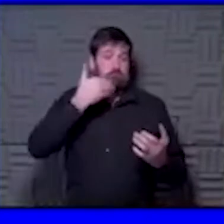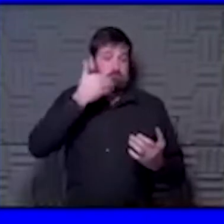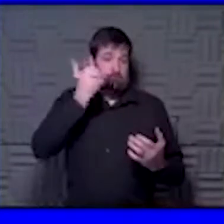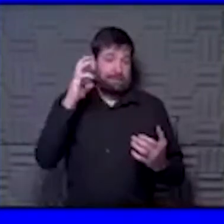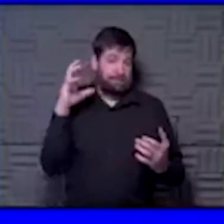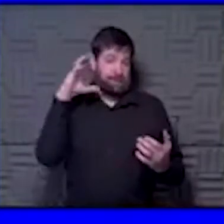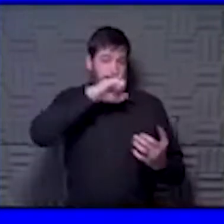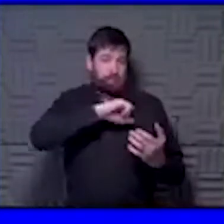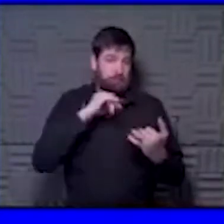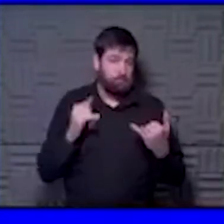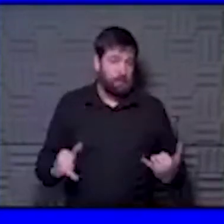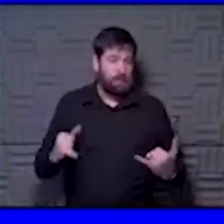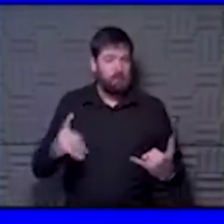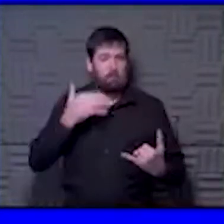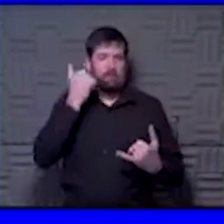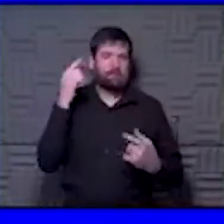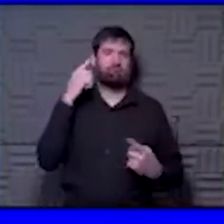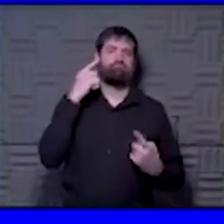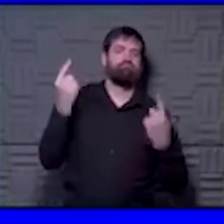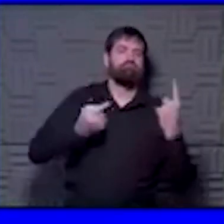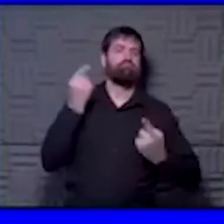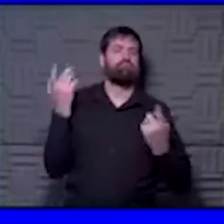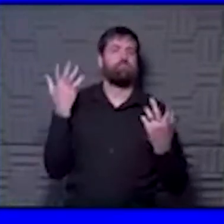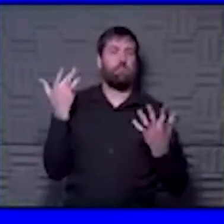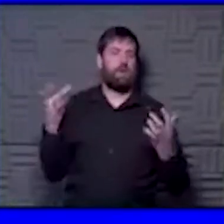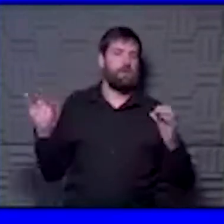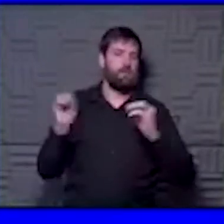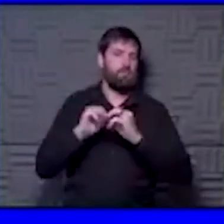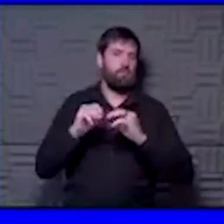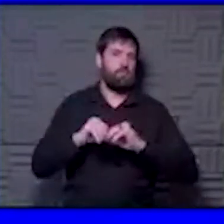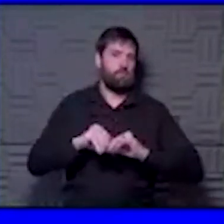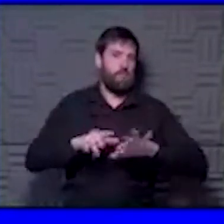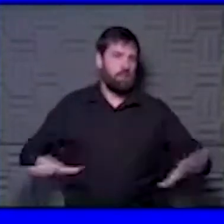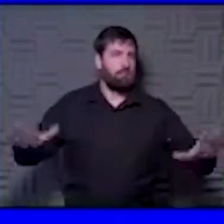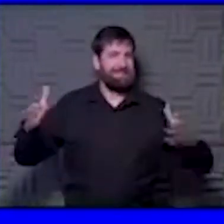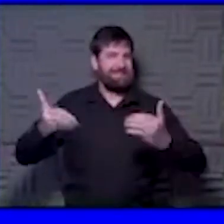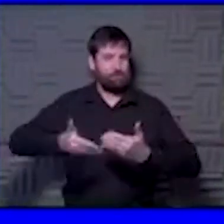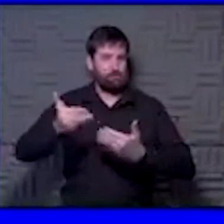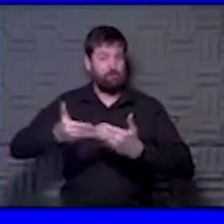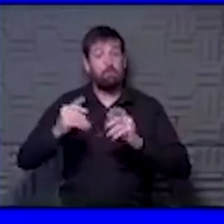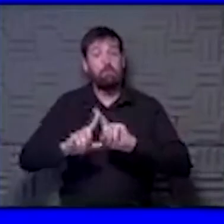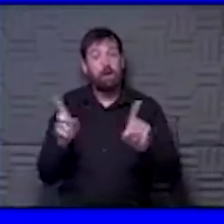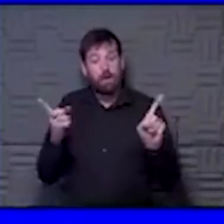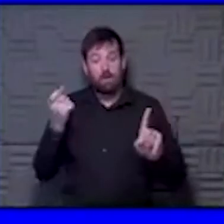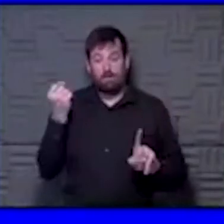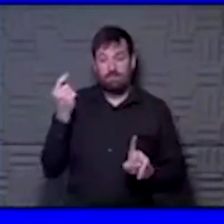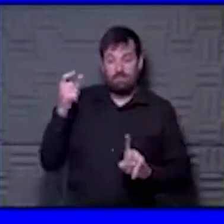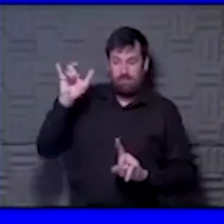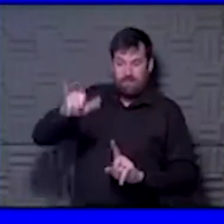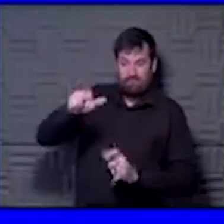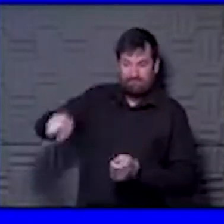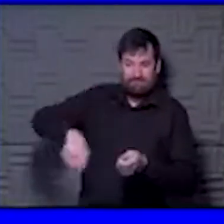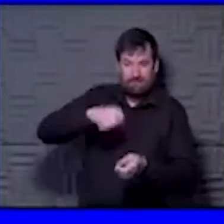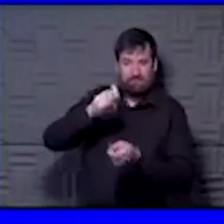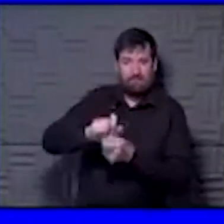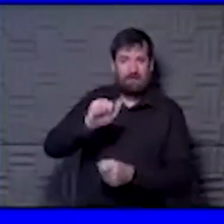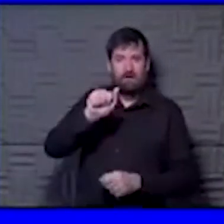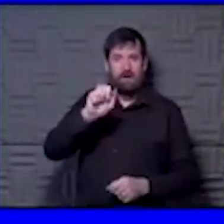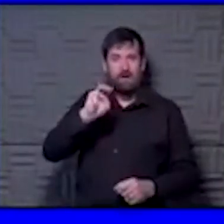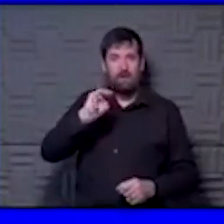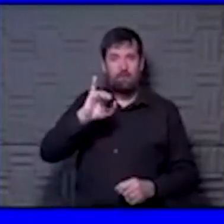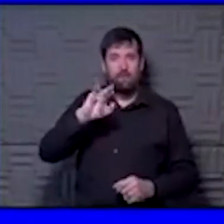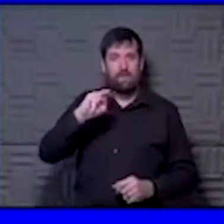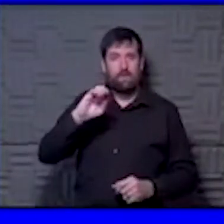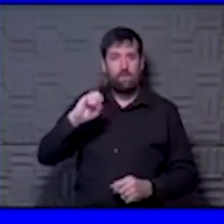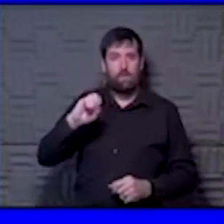have, or best thought as to why it's more transmissible. But again, this particular amino acid substitution